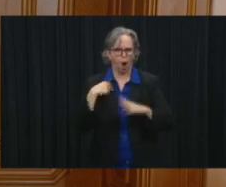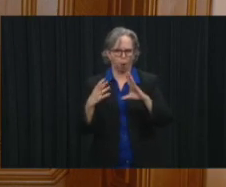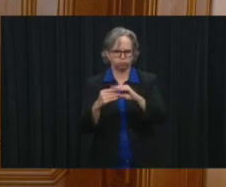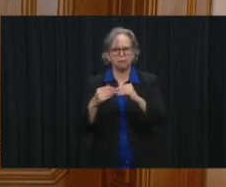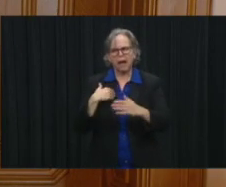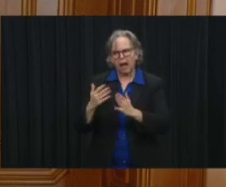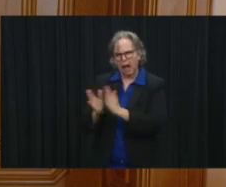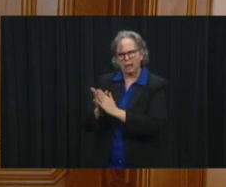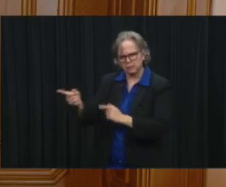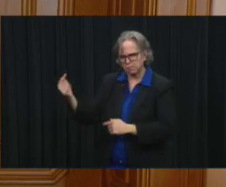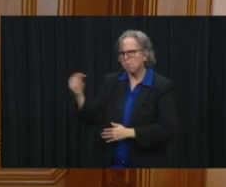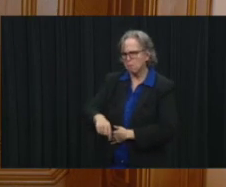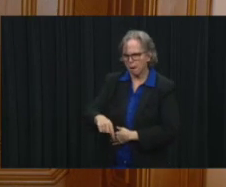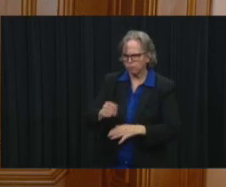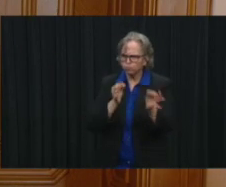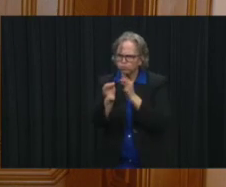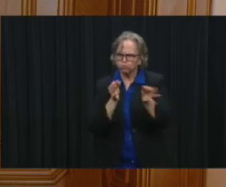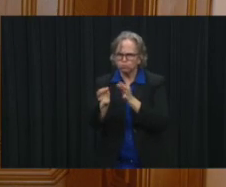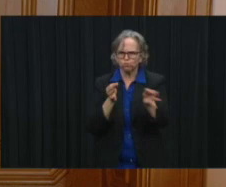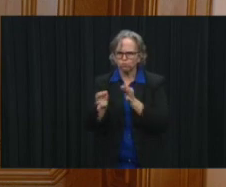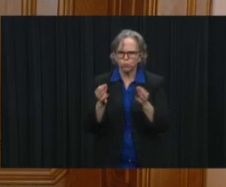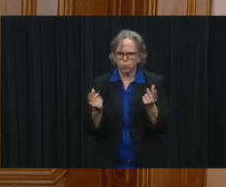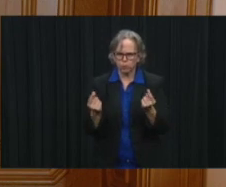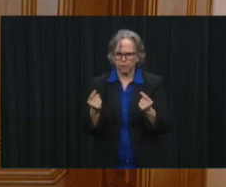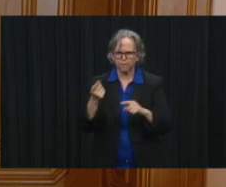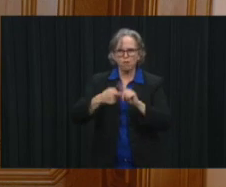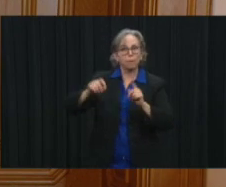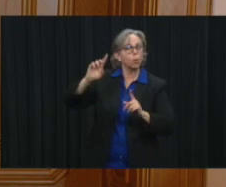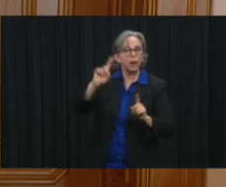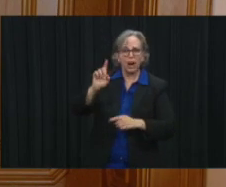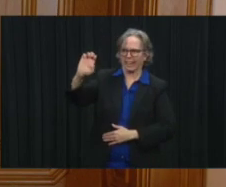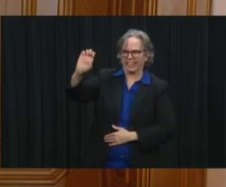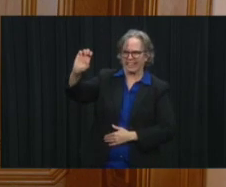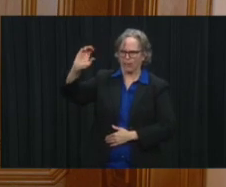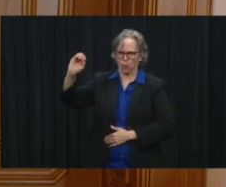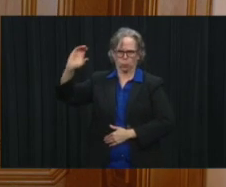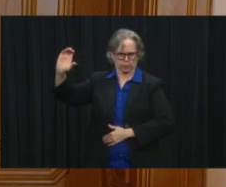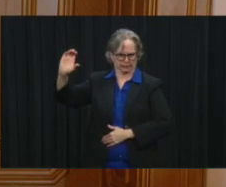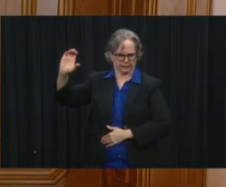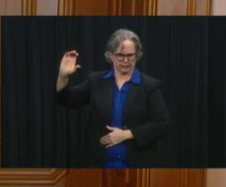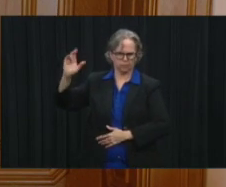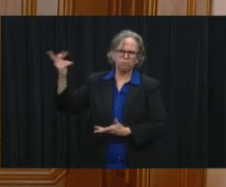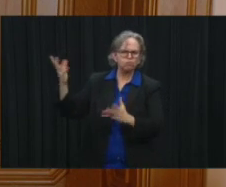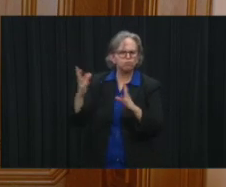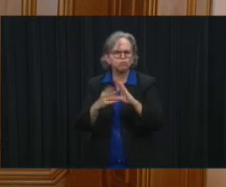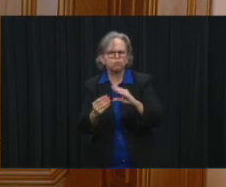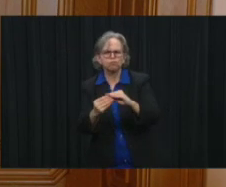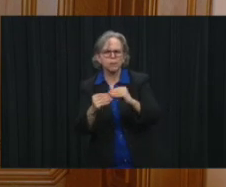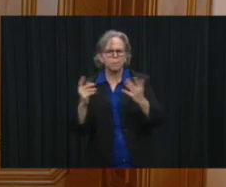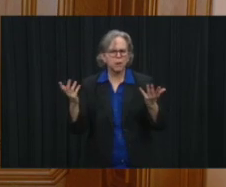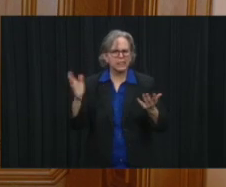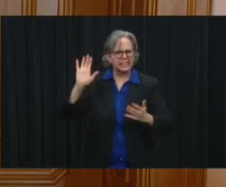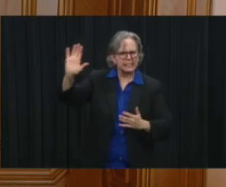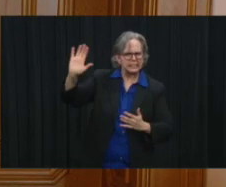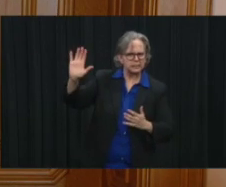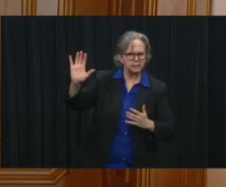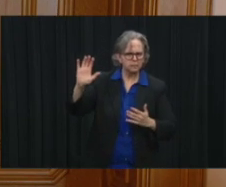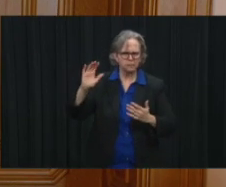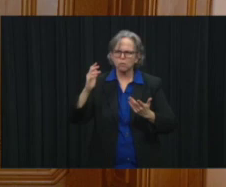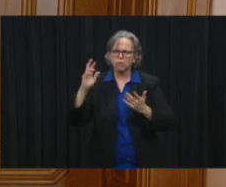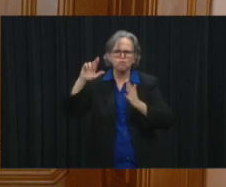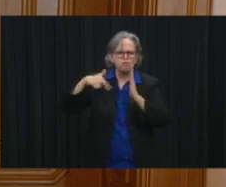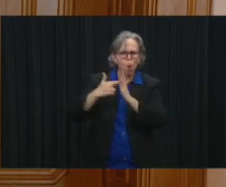screen from our emergency center and talk a little bit about what he is doing and how he sees